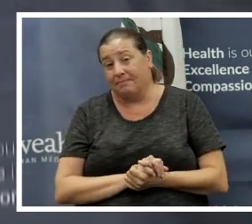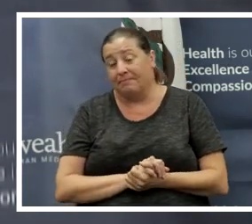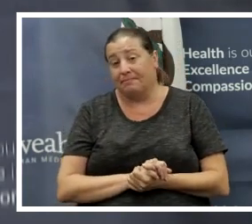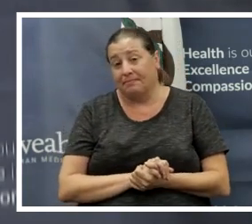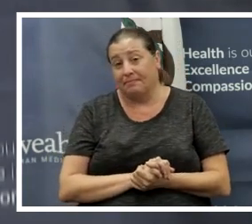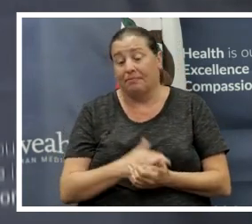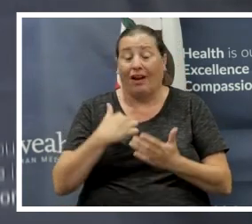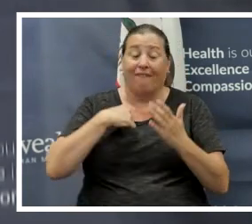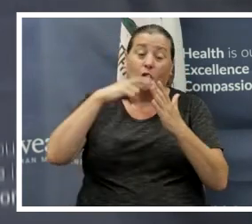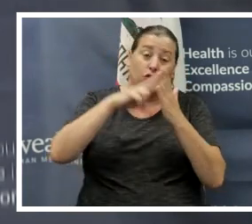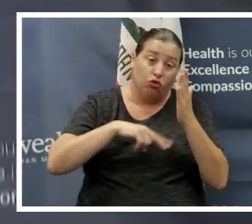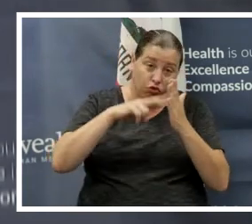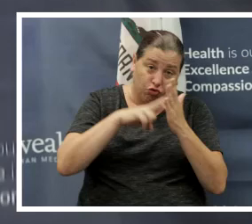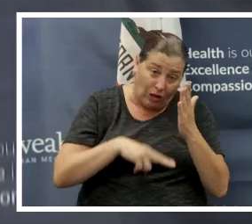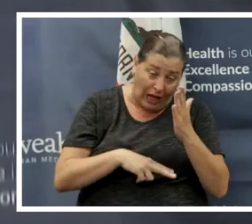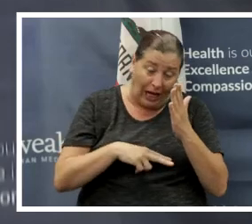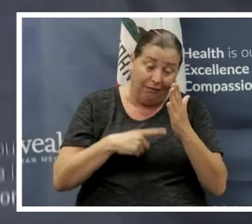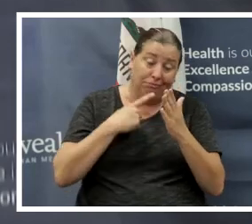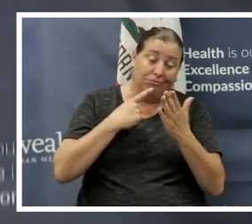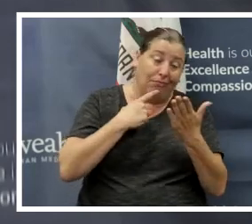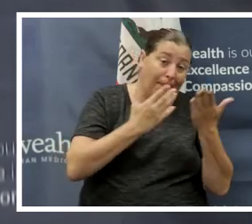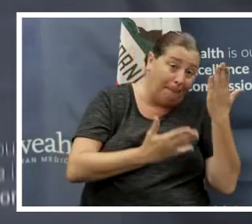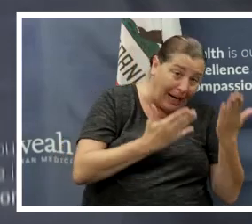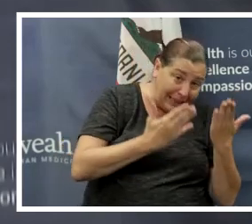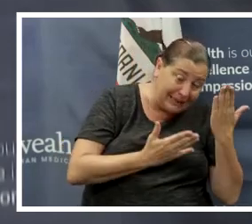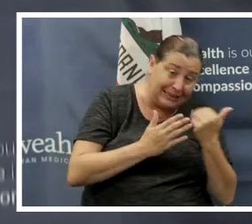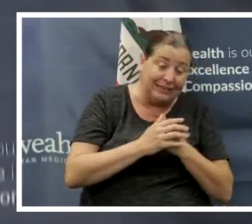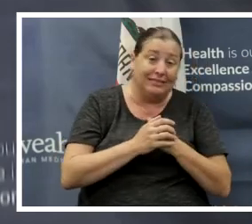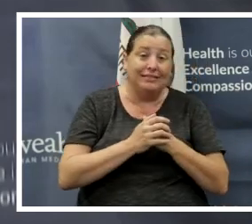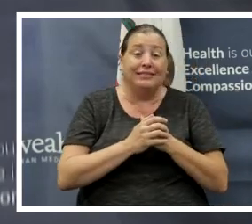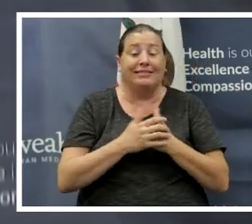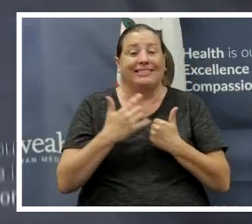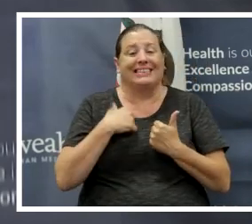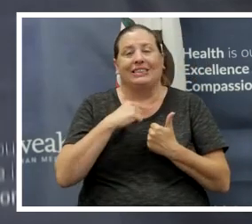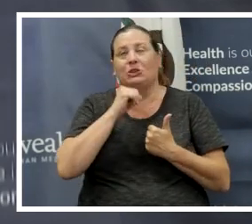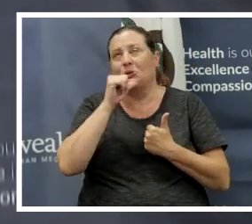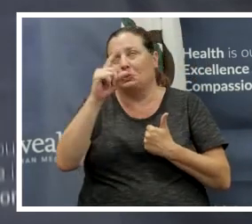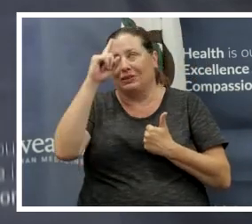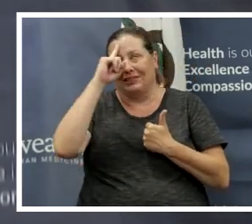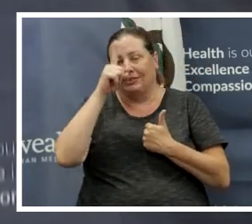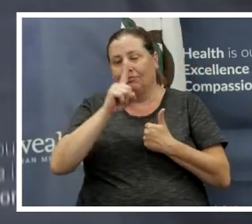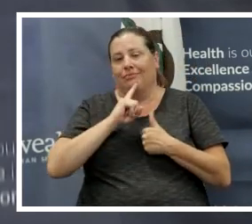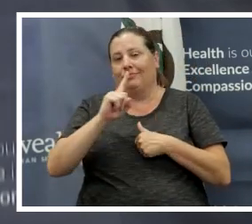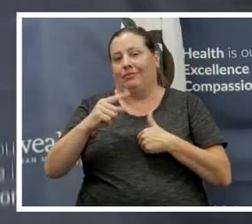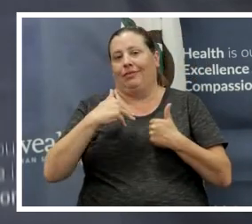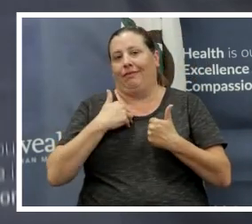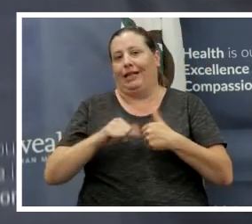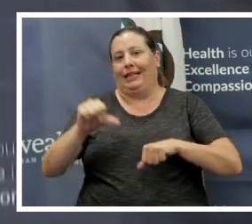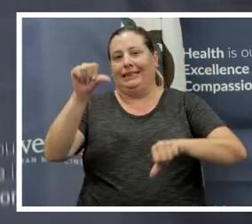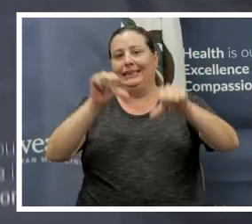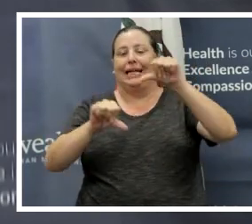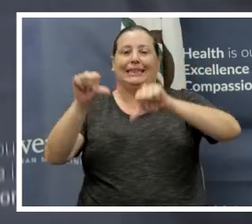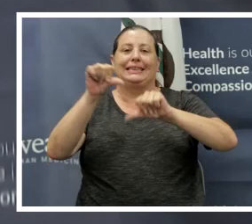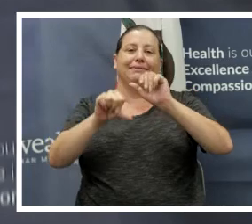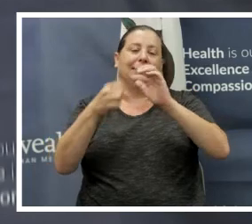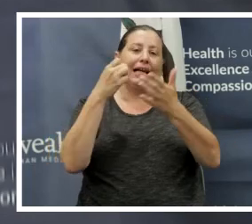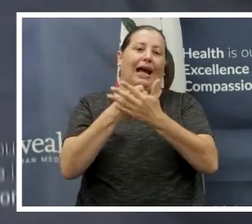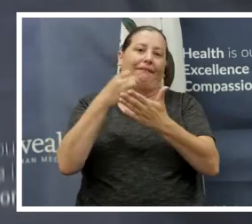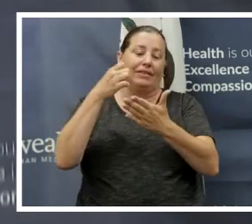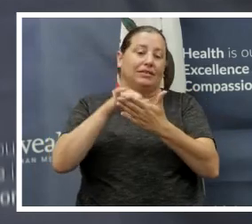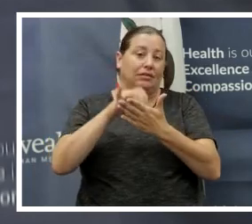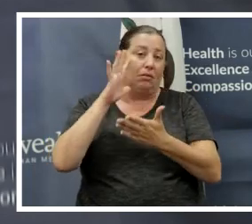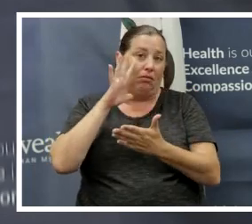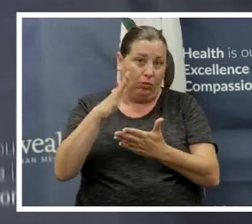I've read things that said it might. Again, I don't think there's scientific evidence to prove that it will,